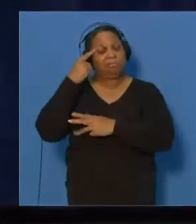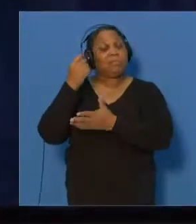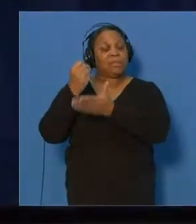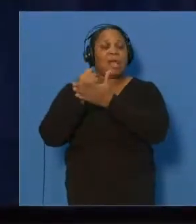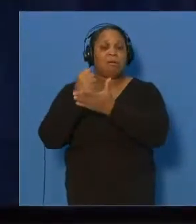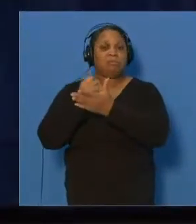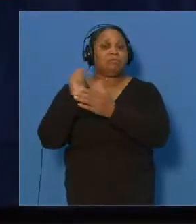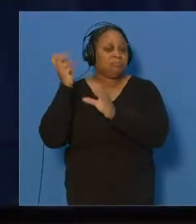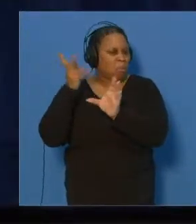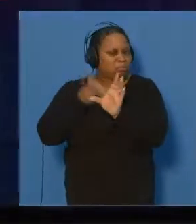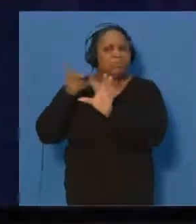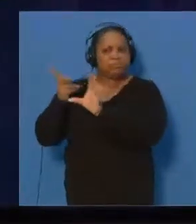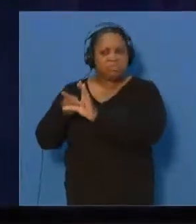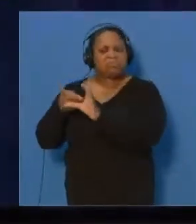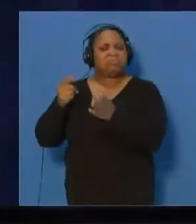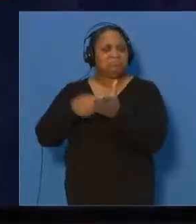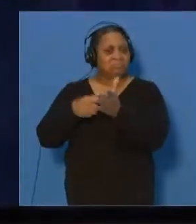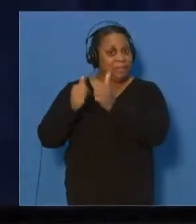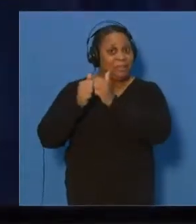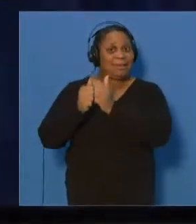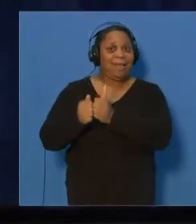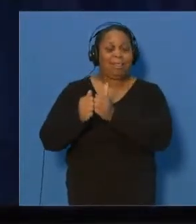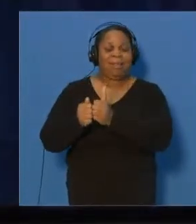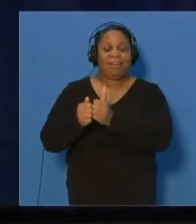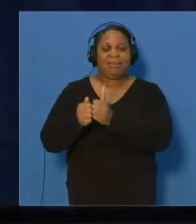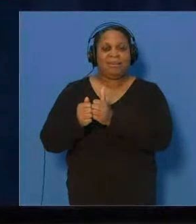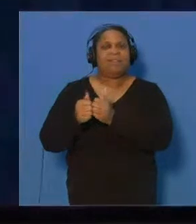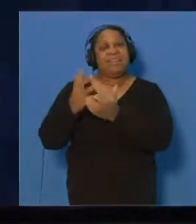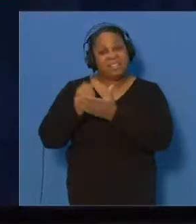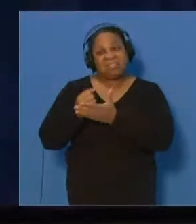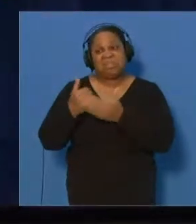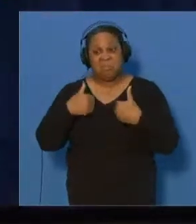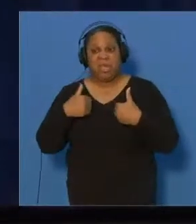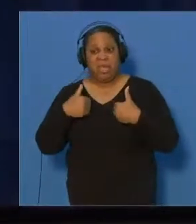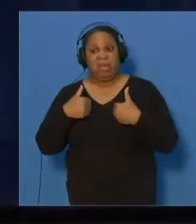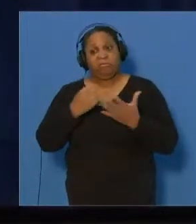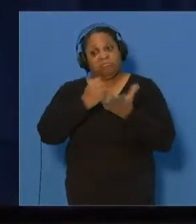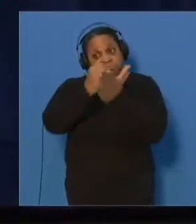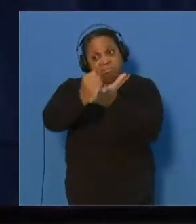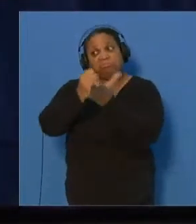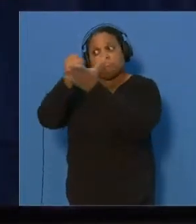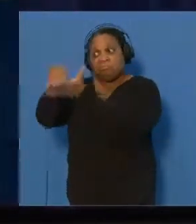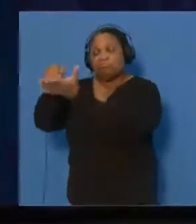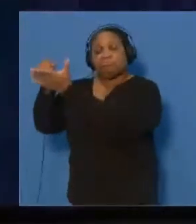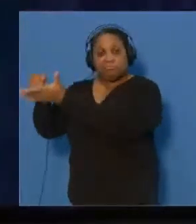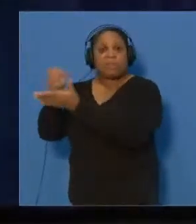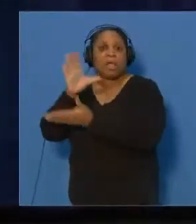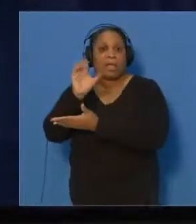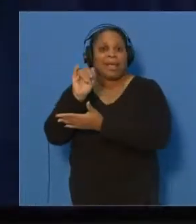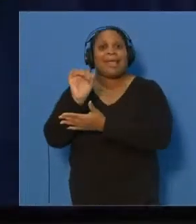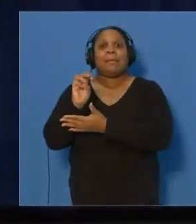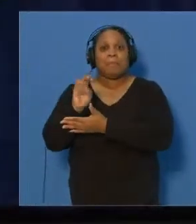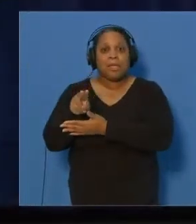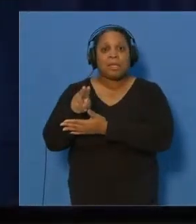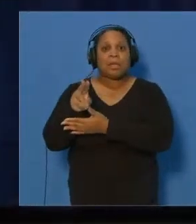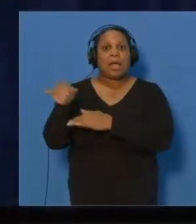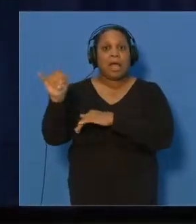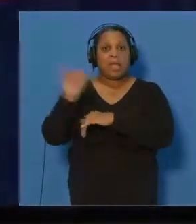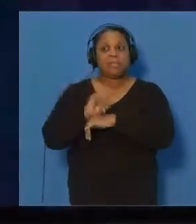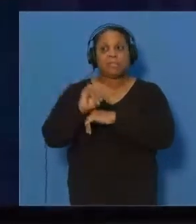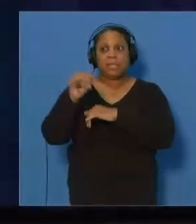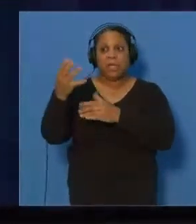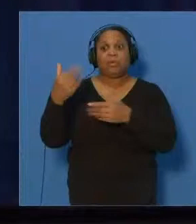participating in various things like this together. There are some things which we have, which may be helpful to the Cayman Islands, and which we may be able to supply as